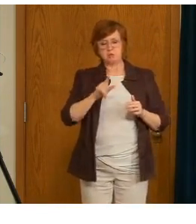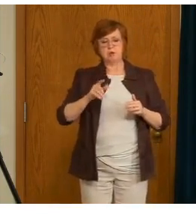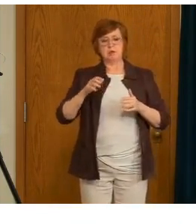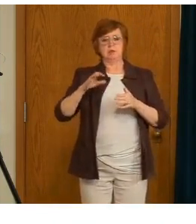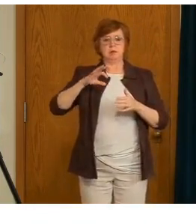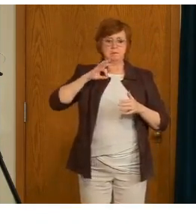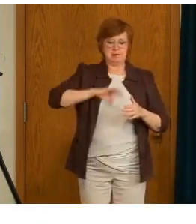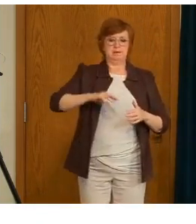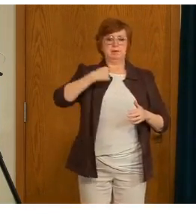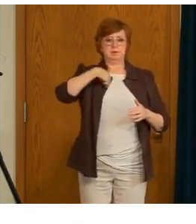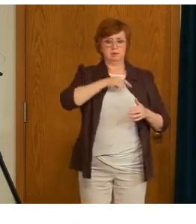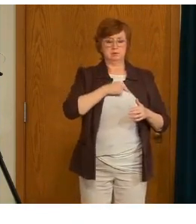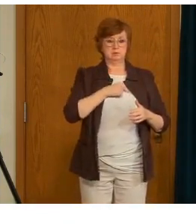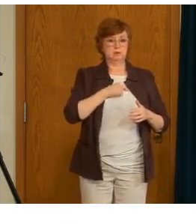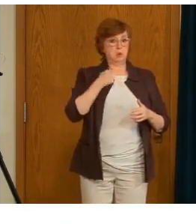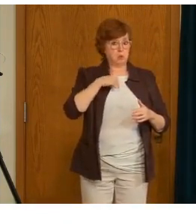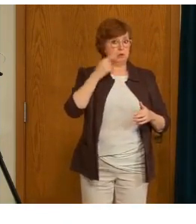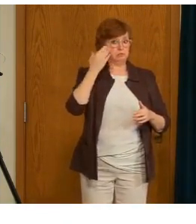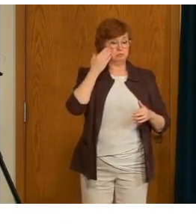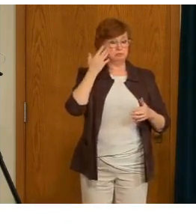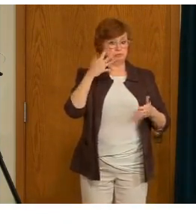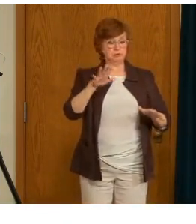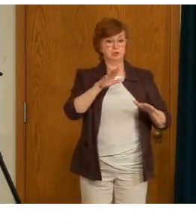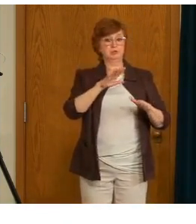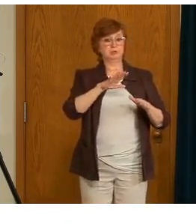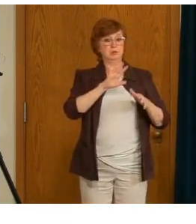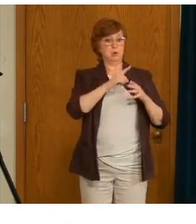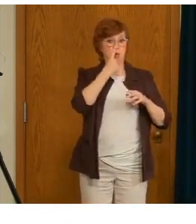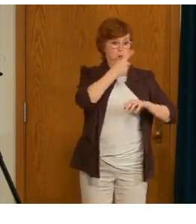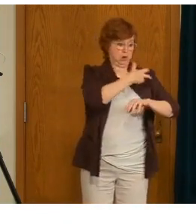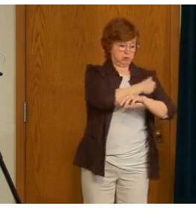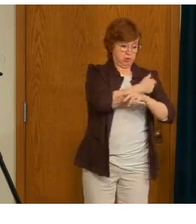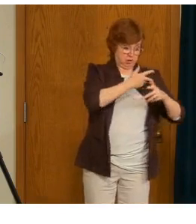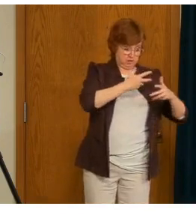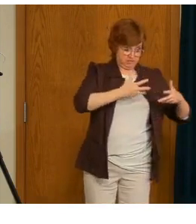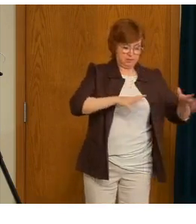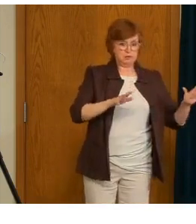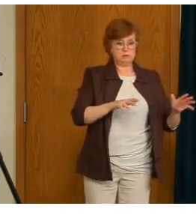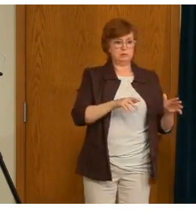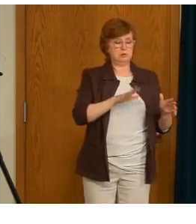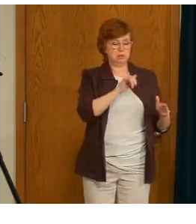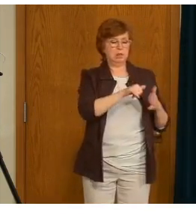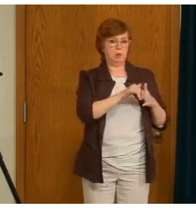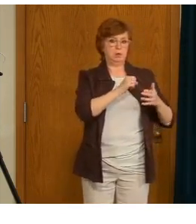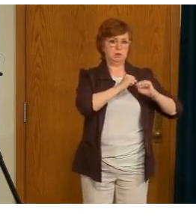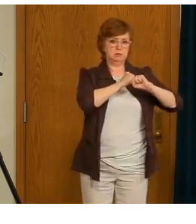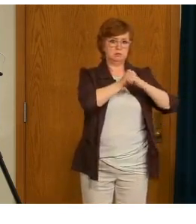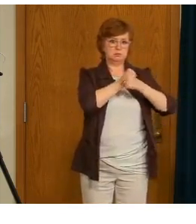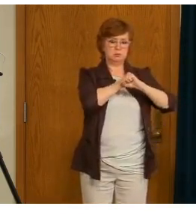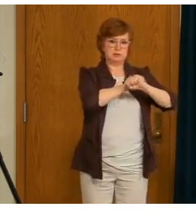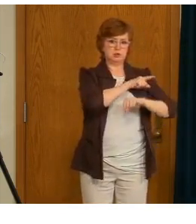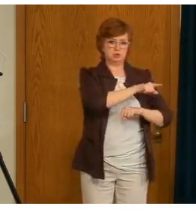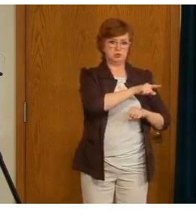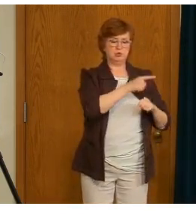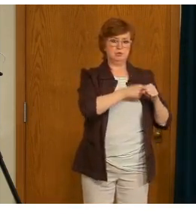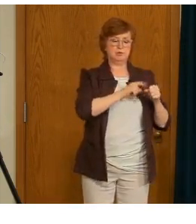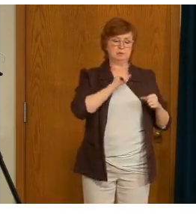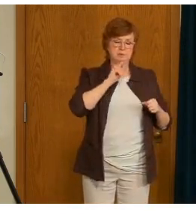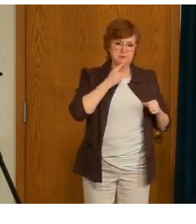the vaccines, even one shot, will severely help you in making sure that there are no severe